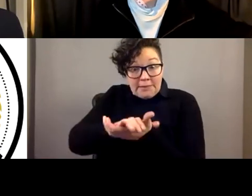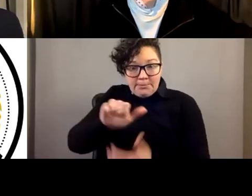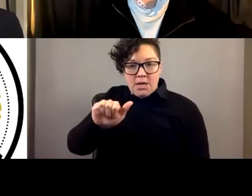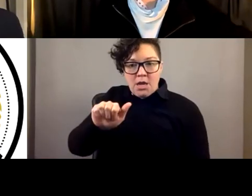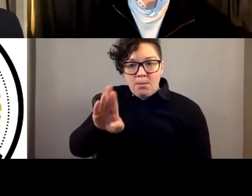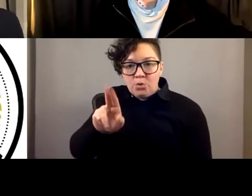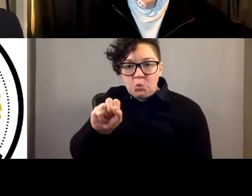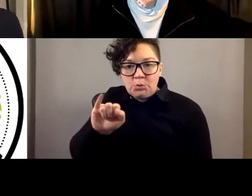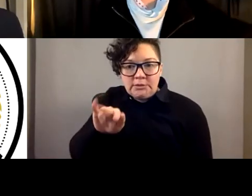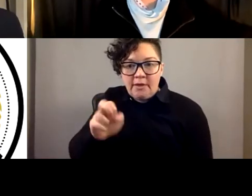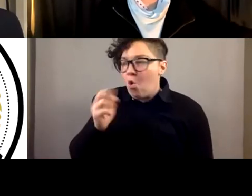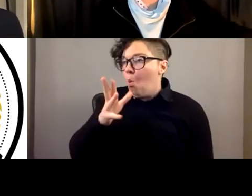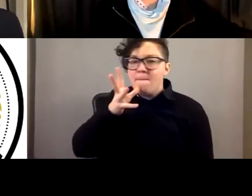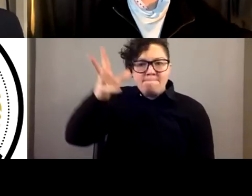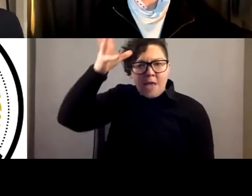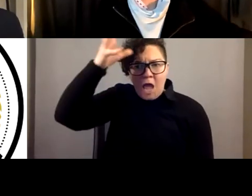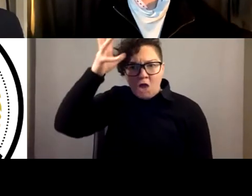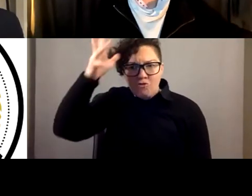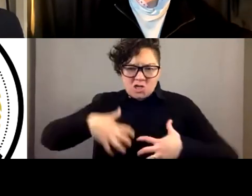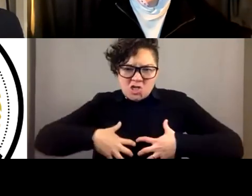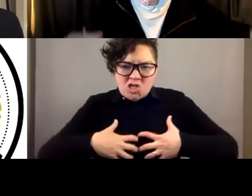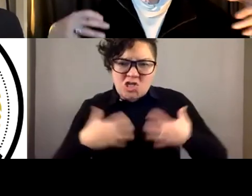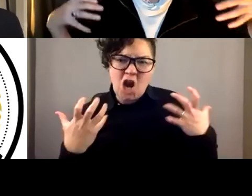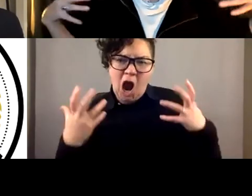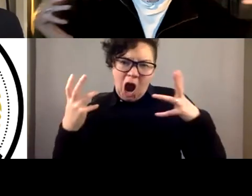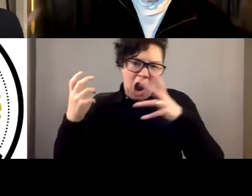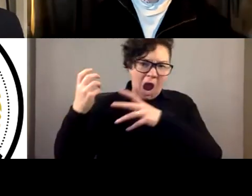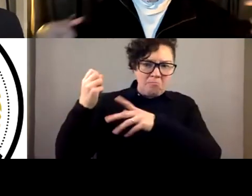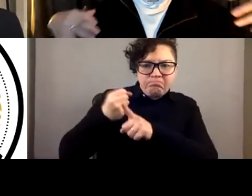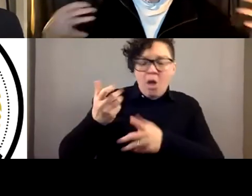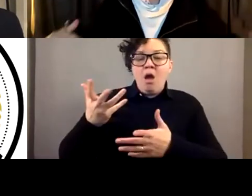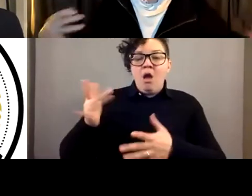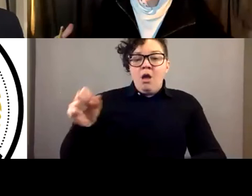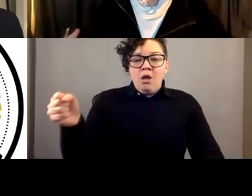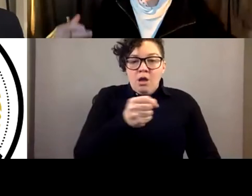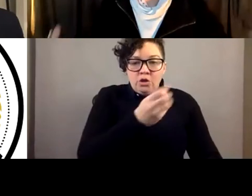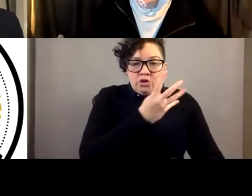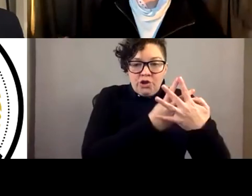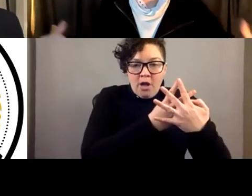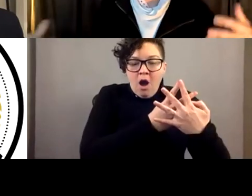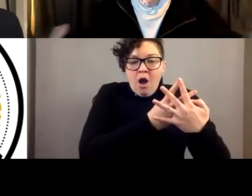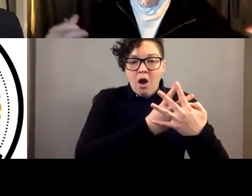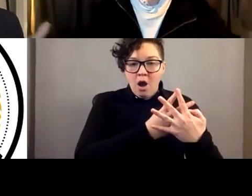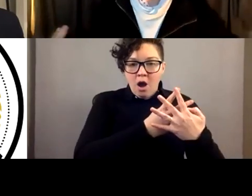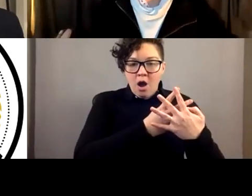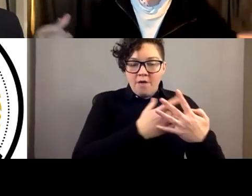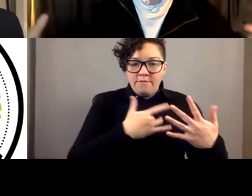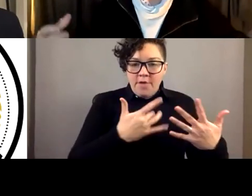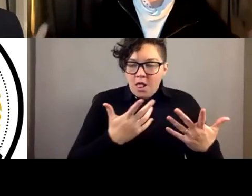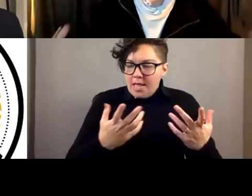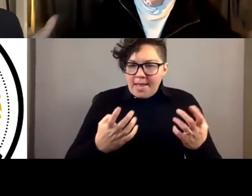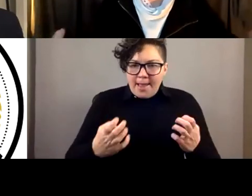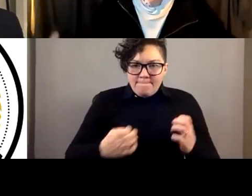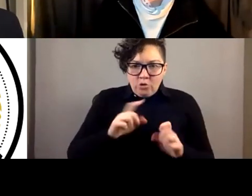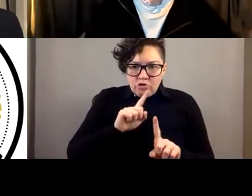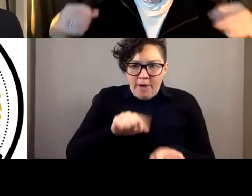a raging parent was suddenly put in jail. And all of a sudden, we all felt something emotionally. However, you know, whether we were